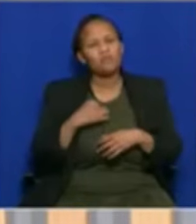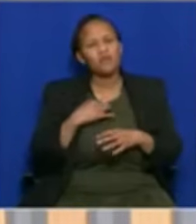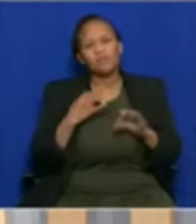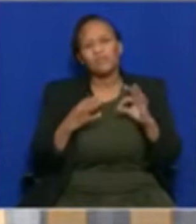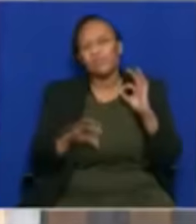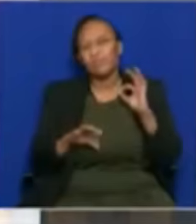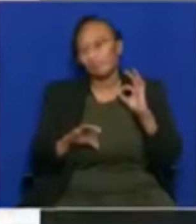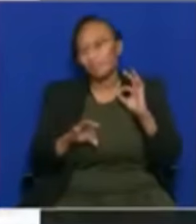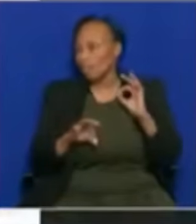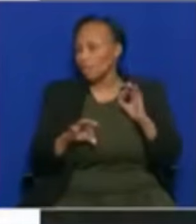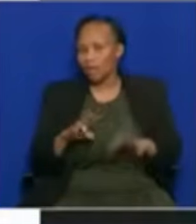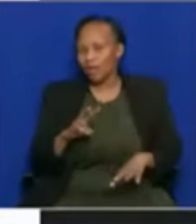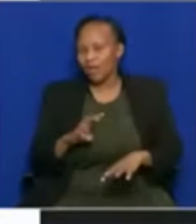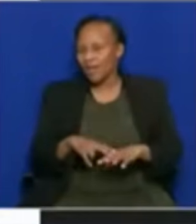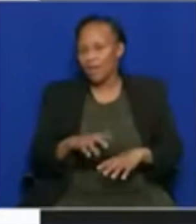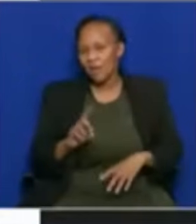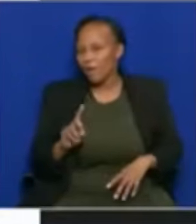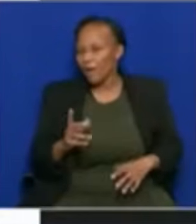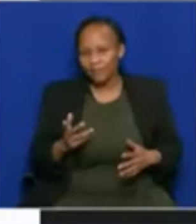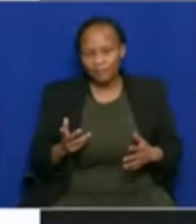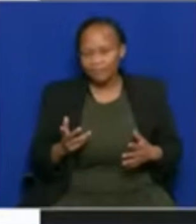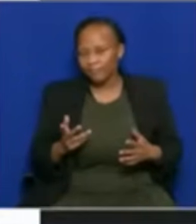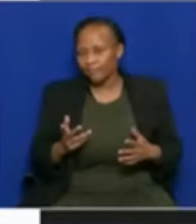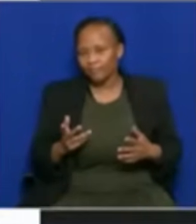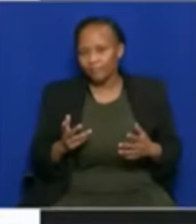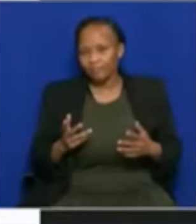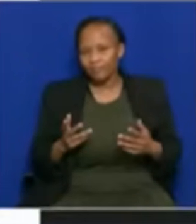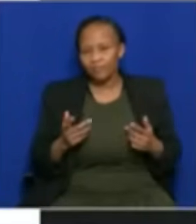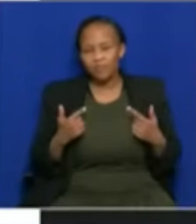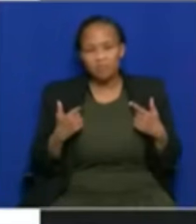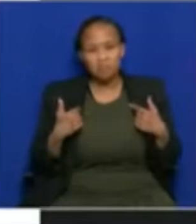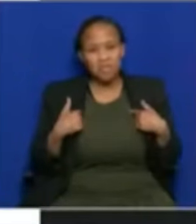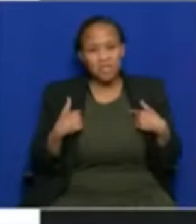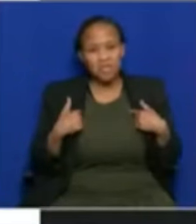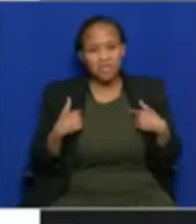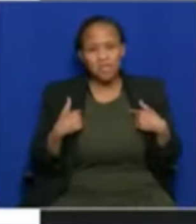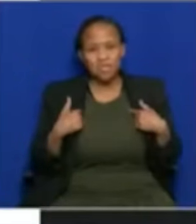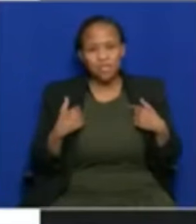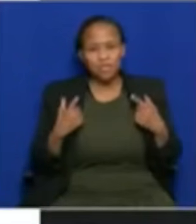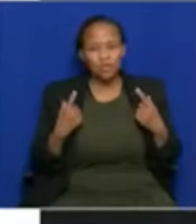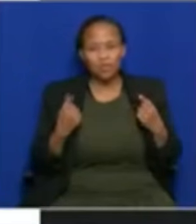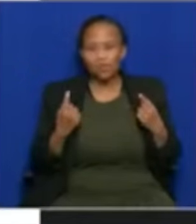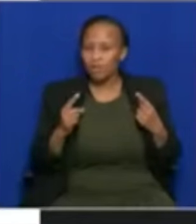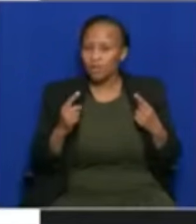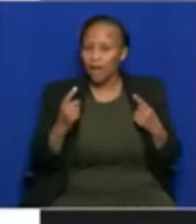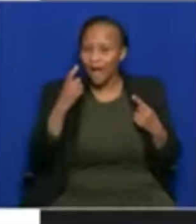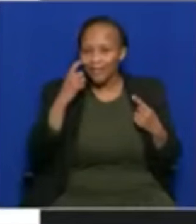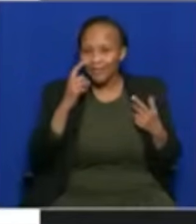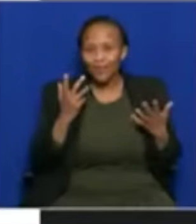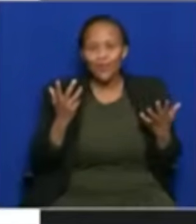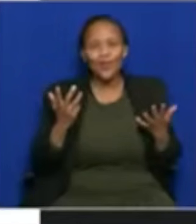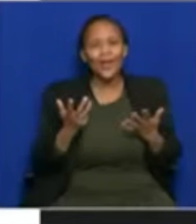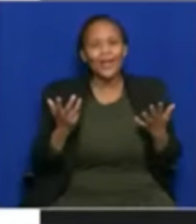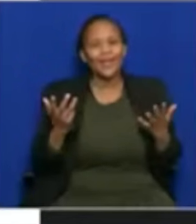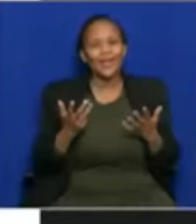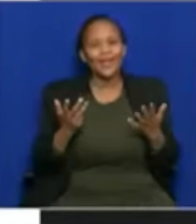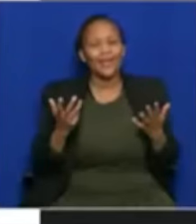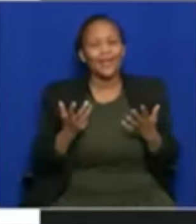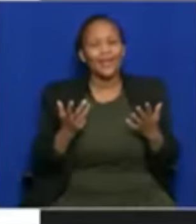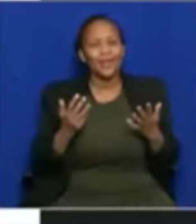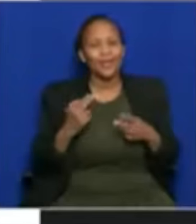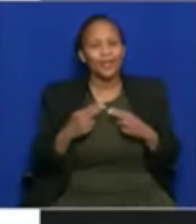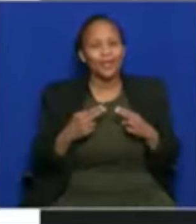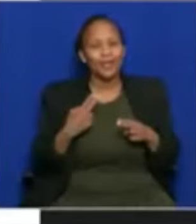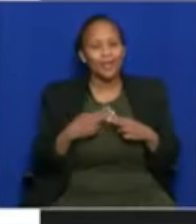where do I go to check and confirm that you are correct indeed when